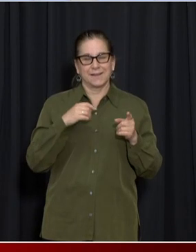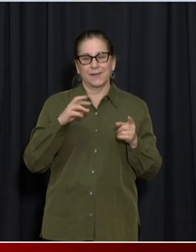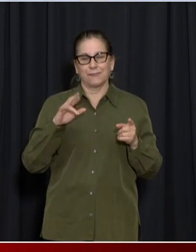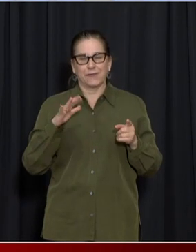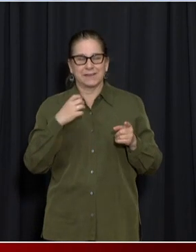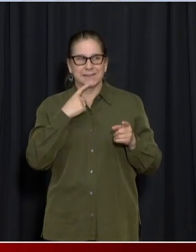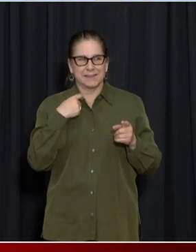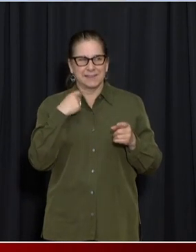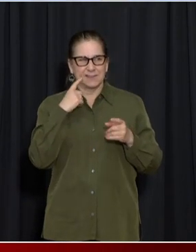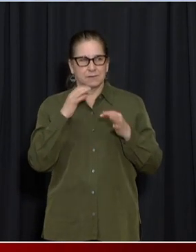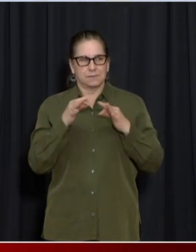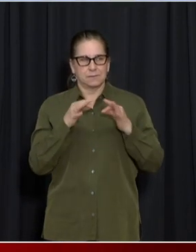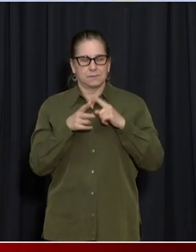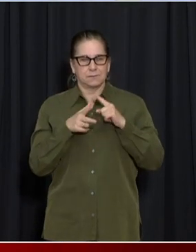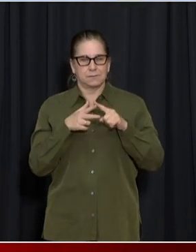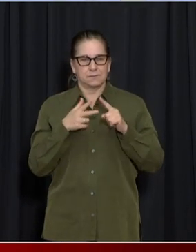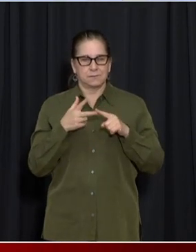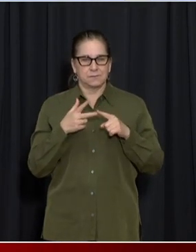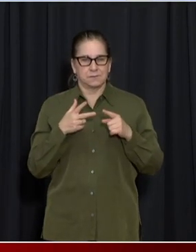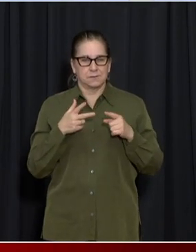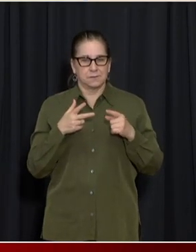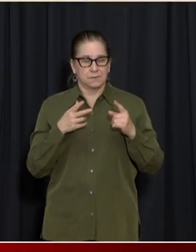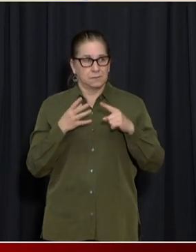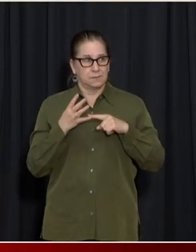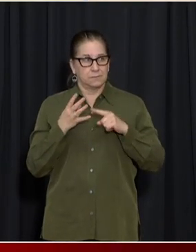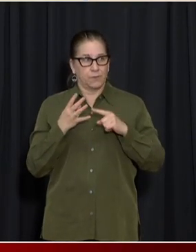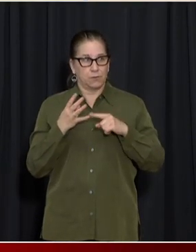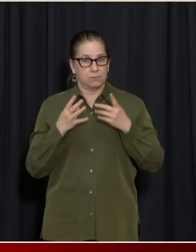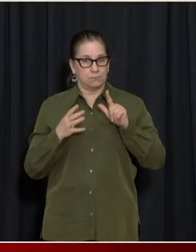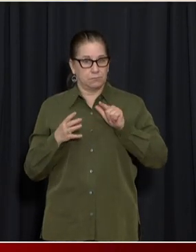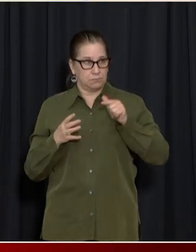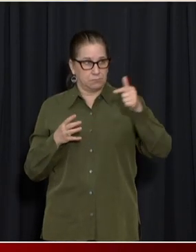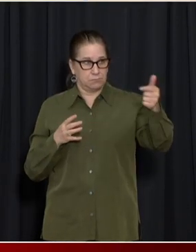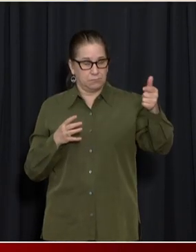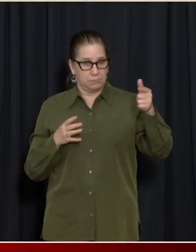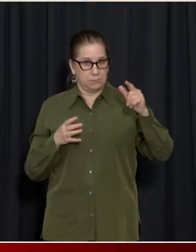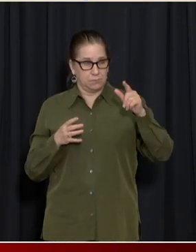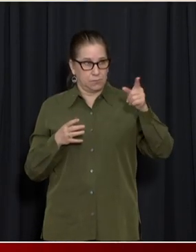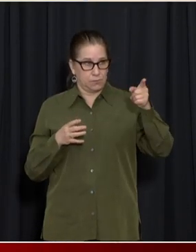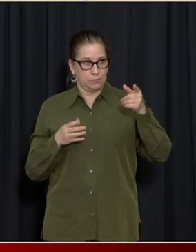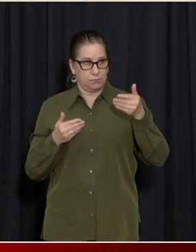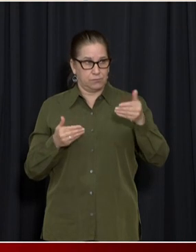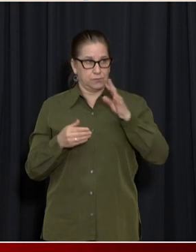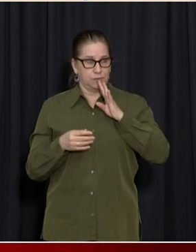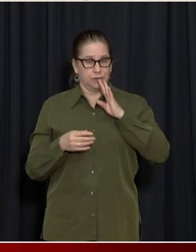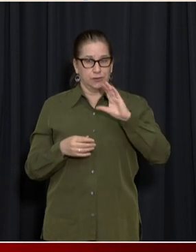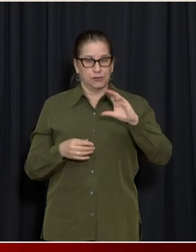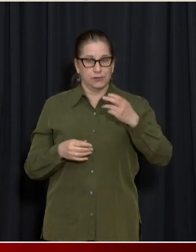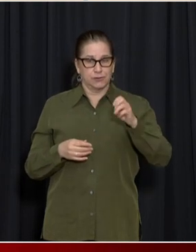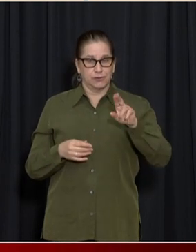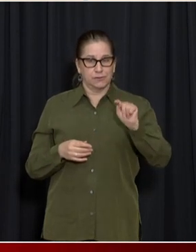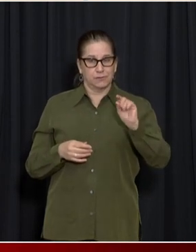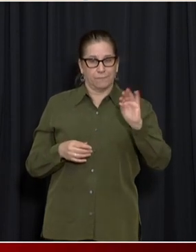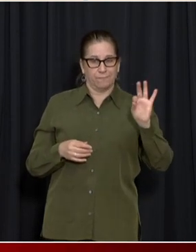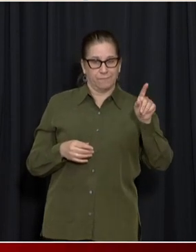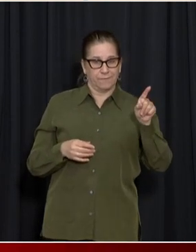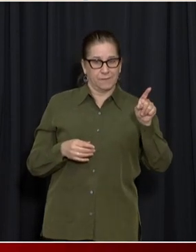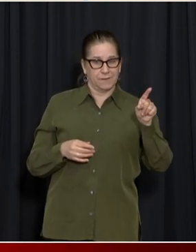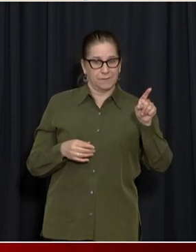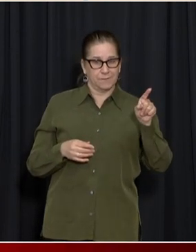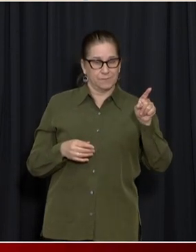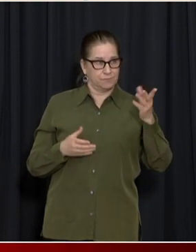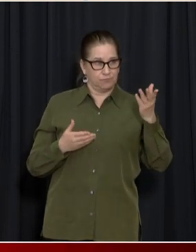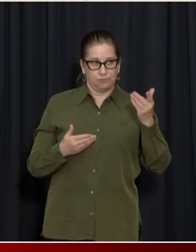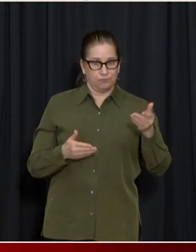We're starting on 4. If you want to pick up there and go as long as you'd like, I'm fine.